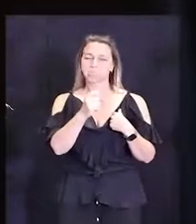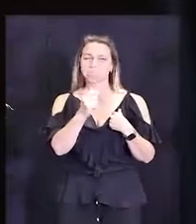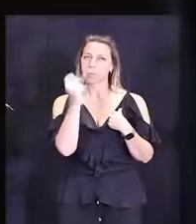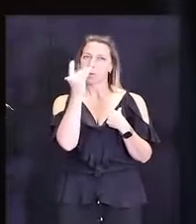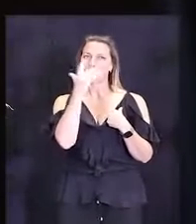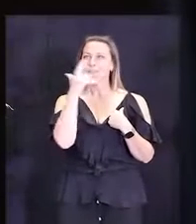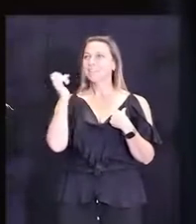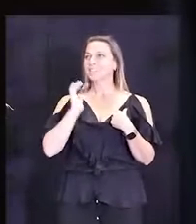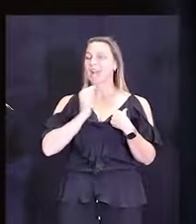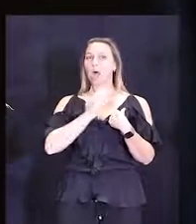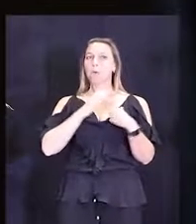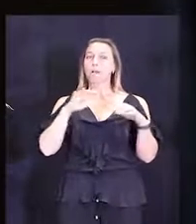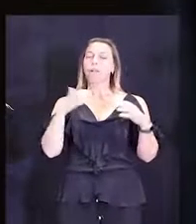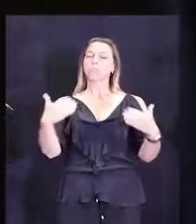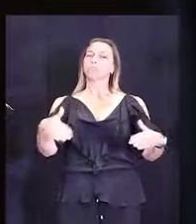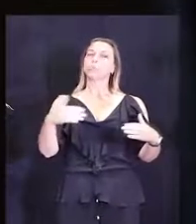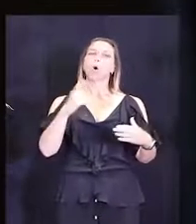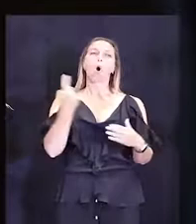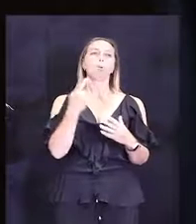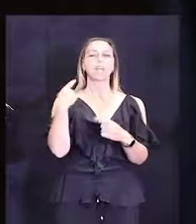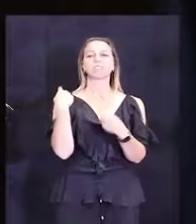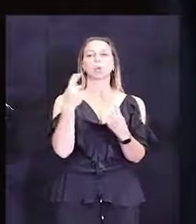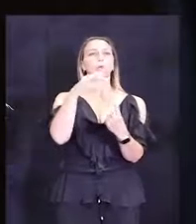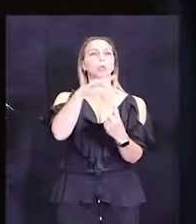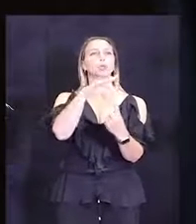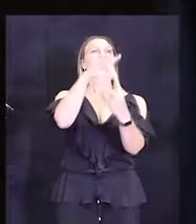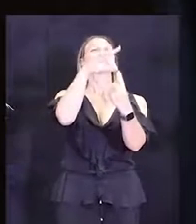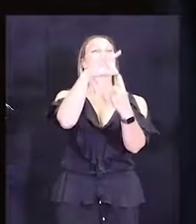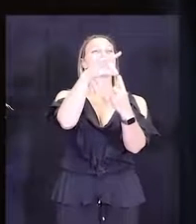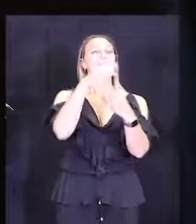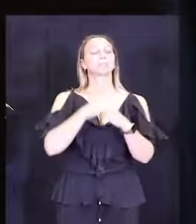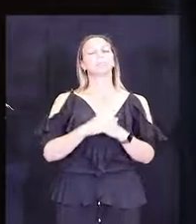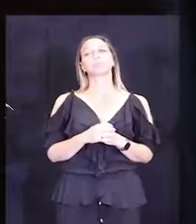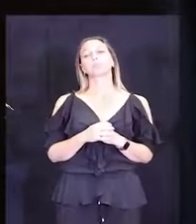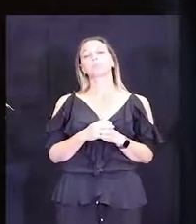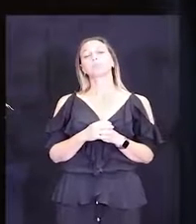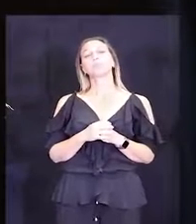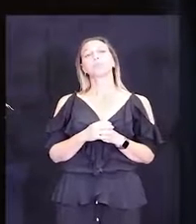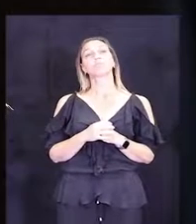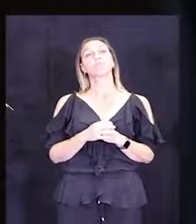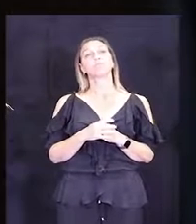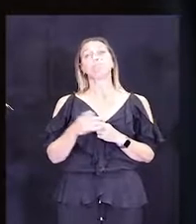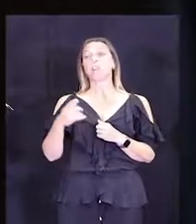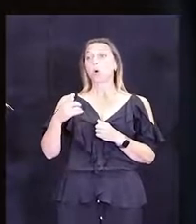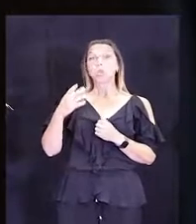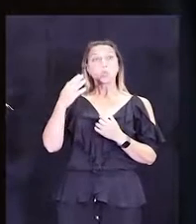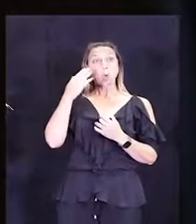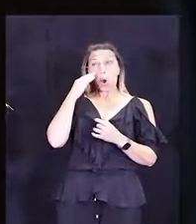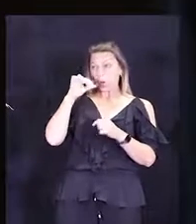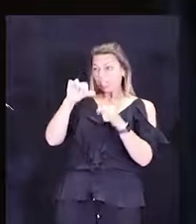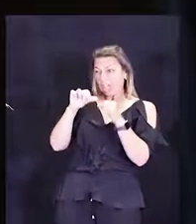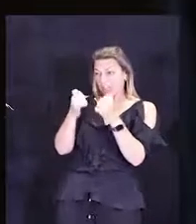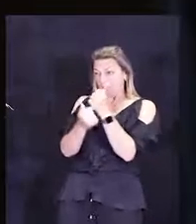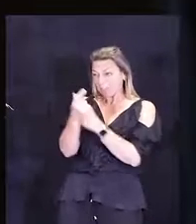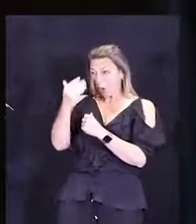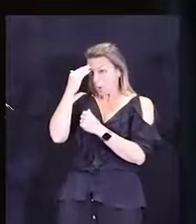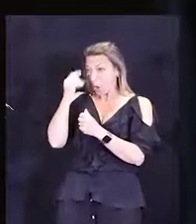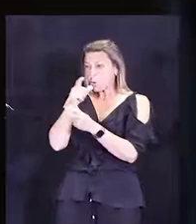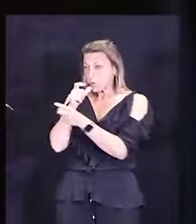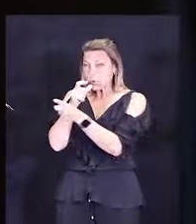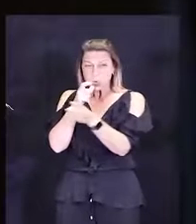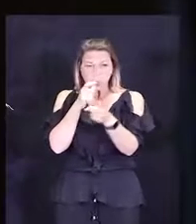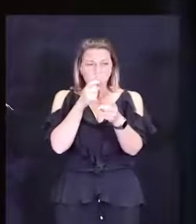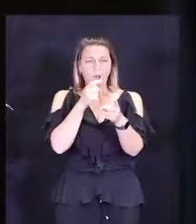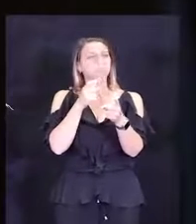class has always had a unique way of doing things. Although as graduates, we may not all know each other personally,